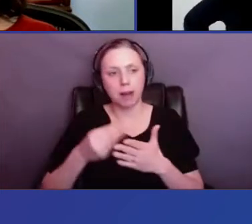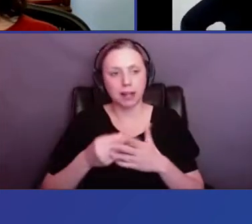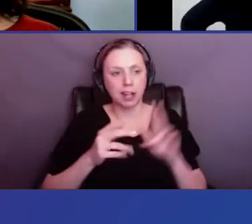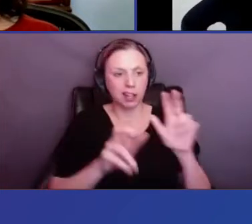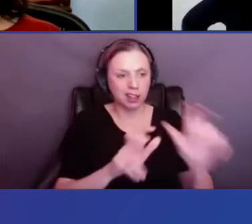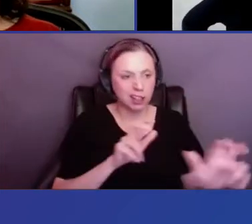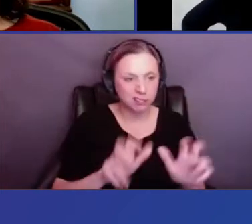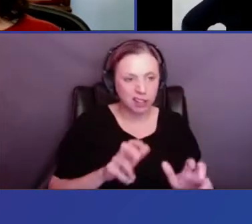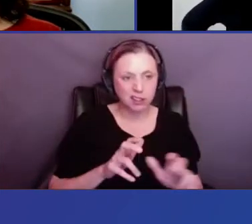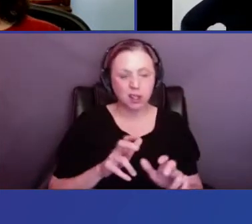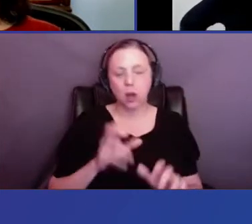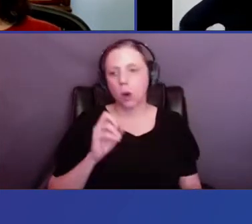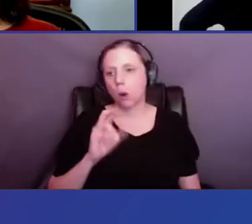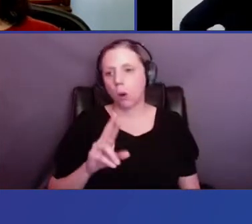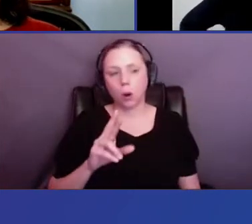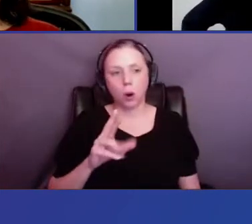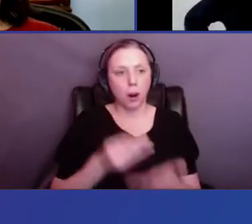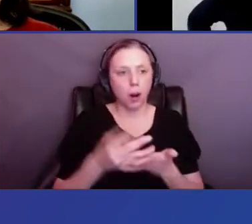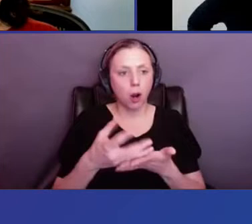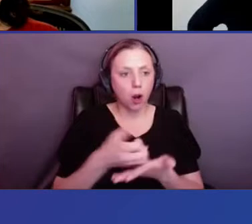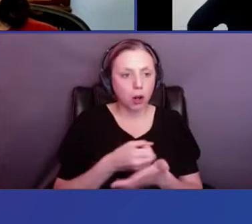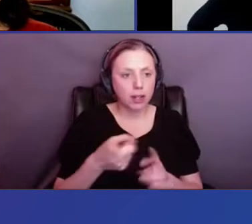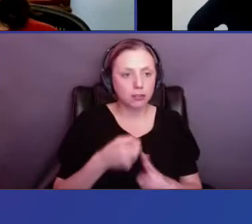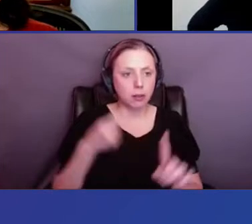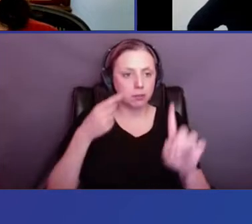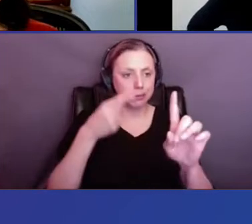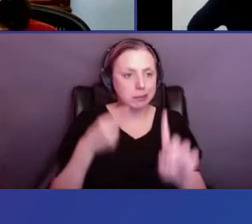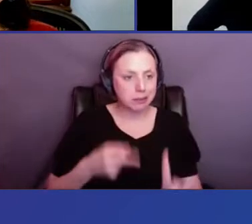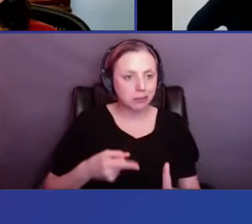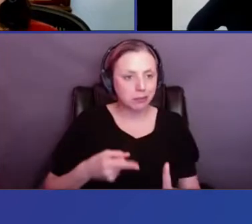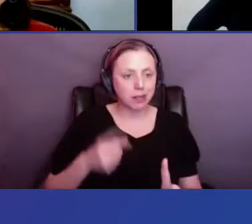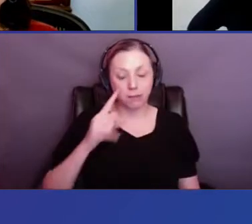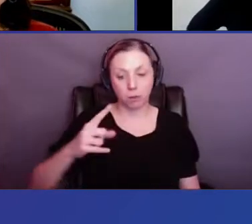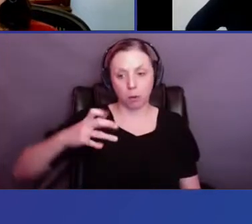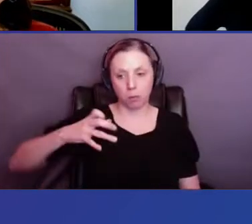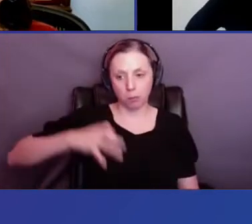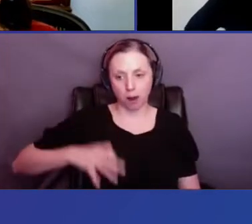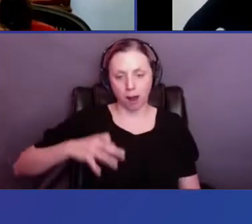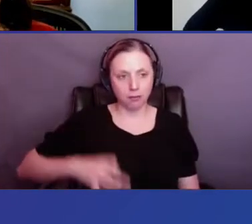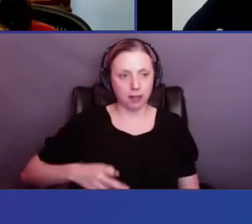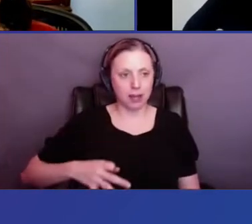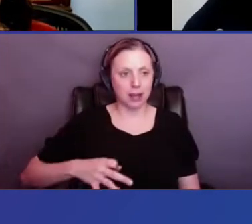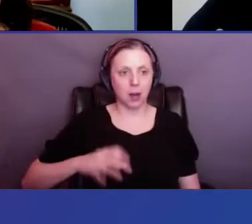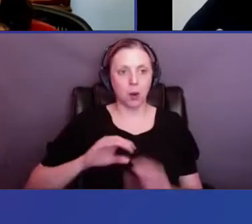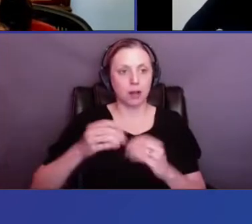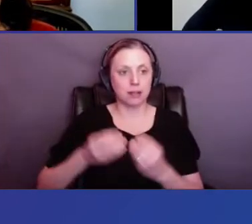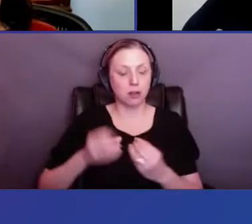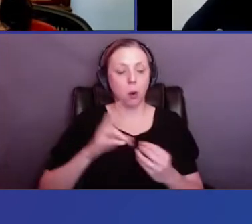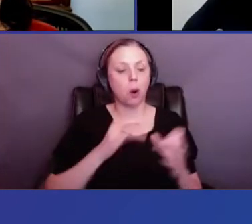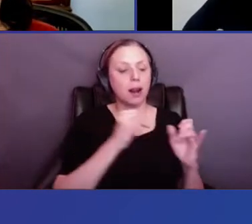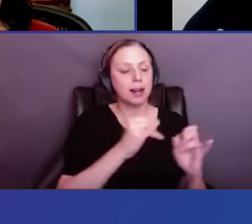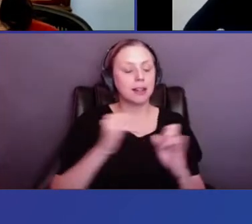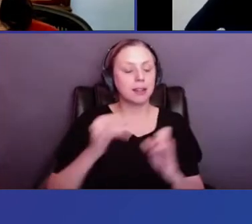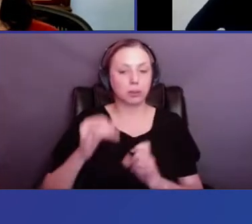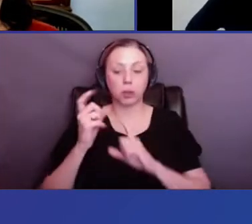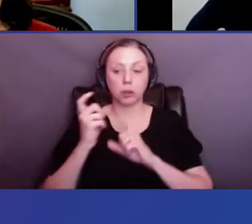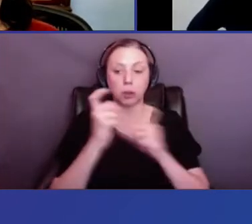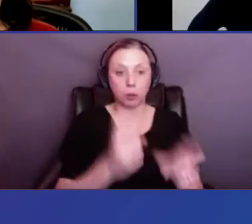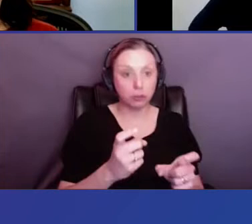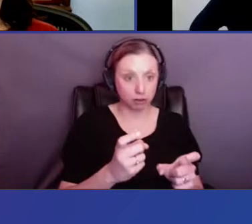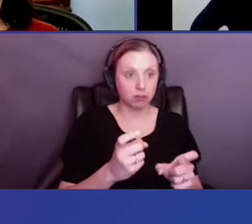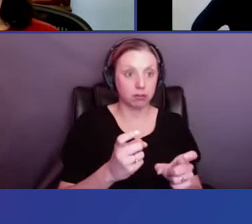they've passed, earnings from a particular for-profit entity, or individual donations. And